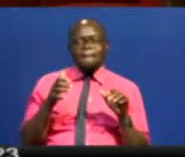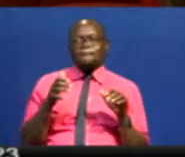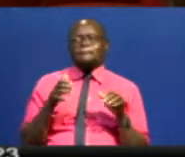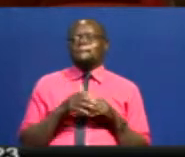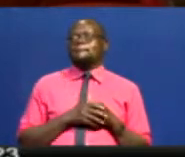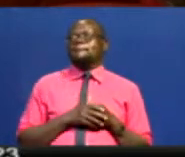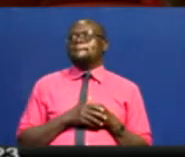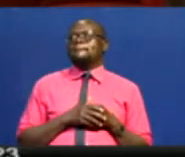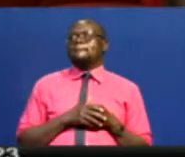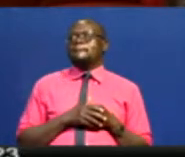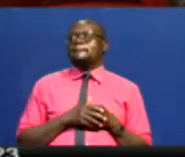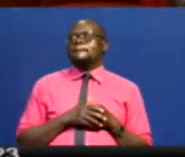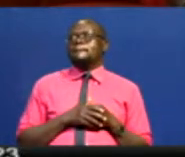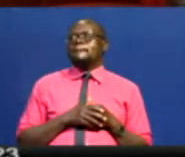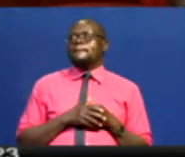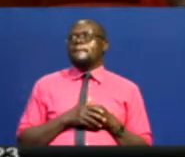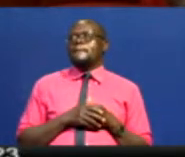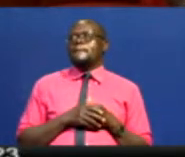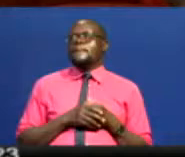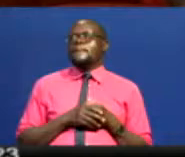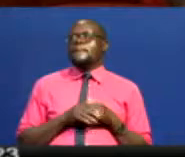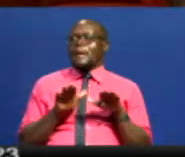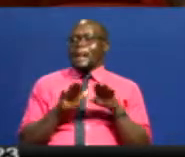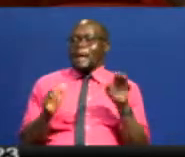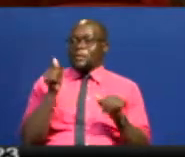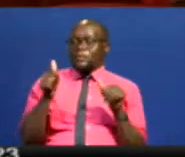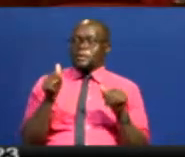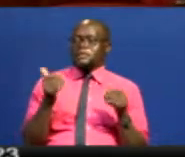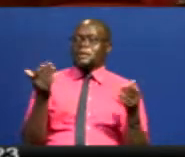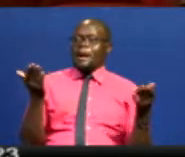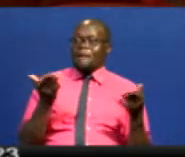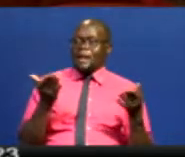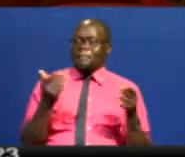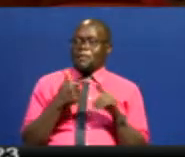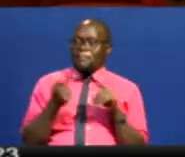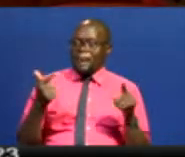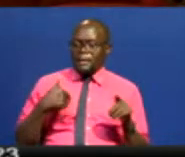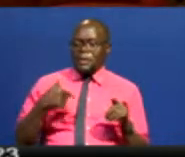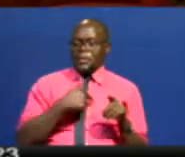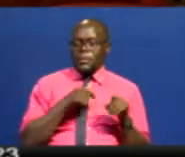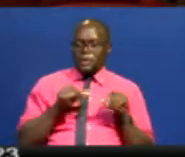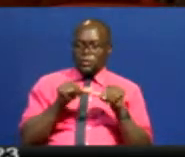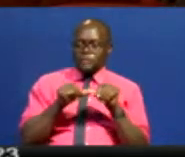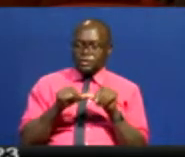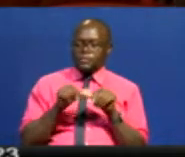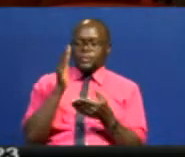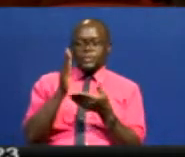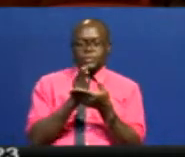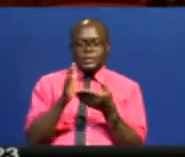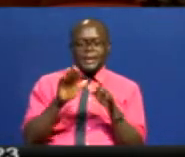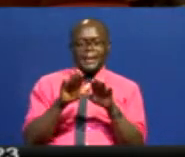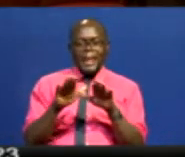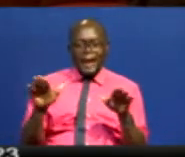to in the land that is available. But as we continue to subdivide this land,